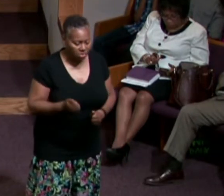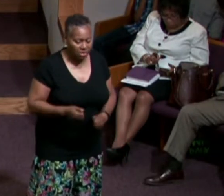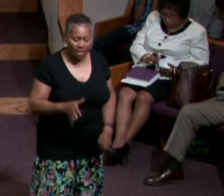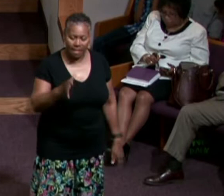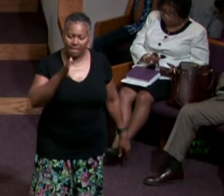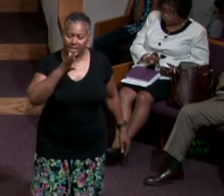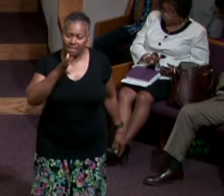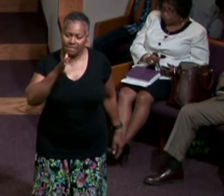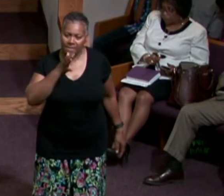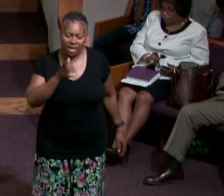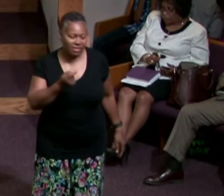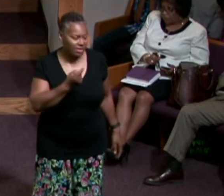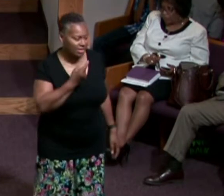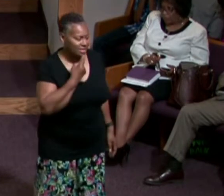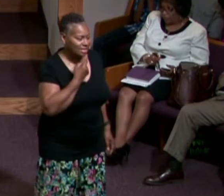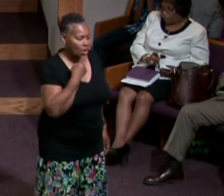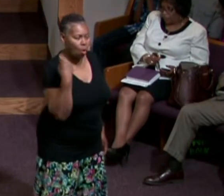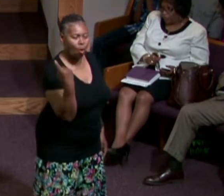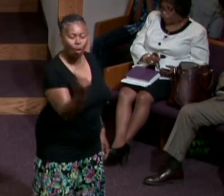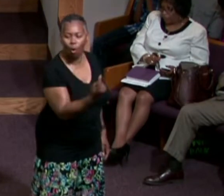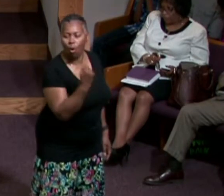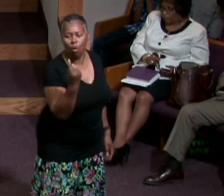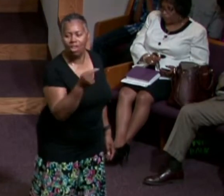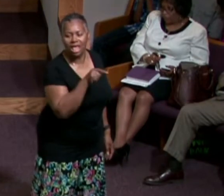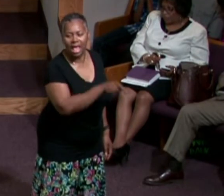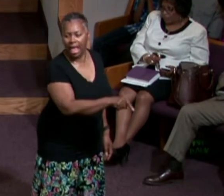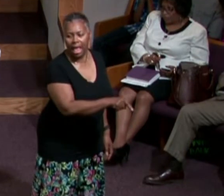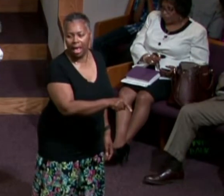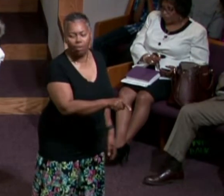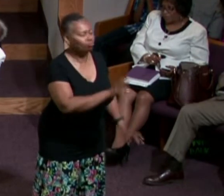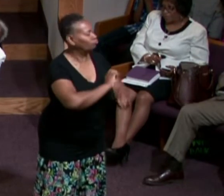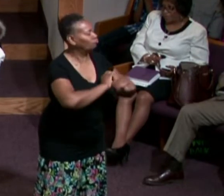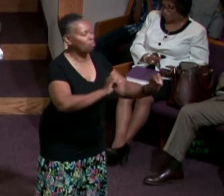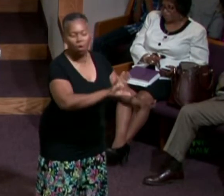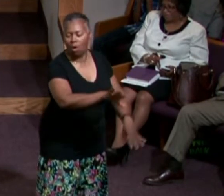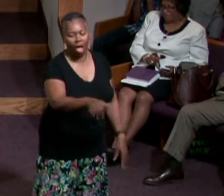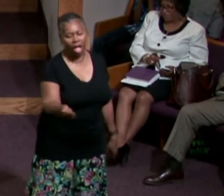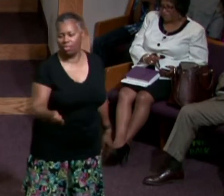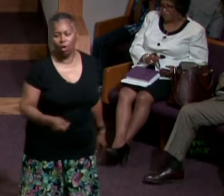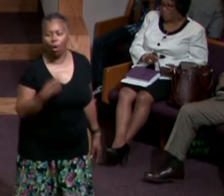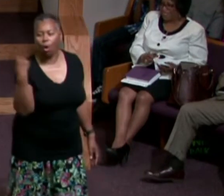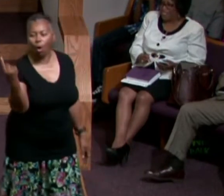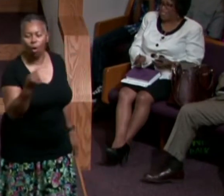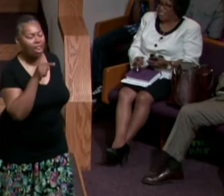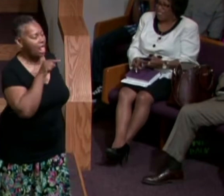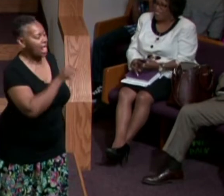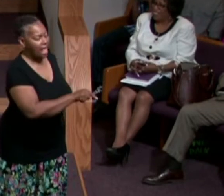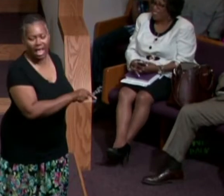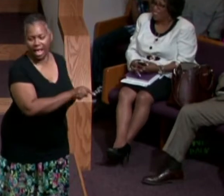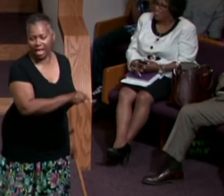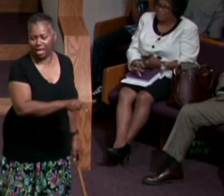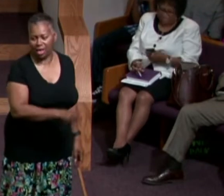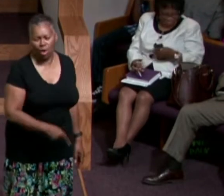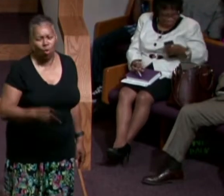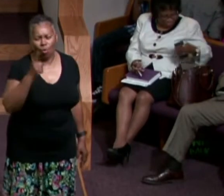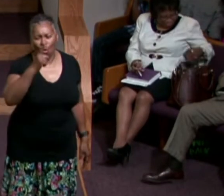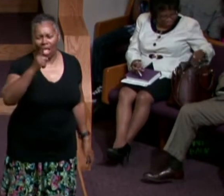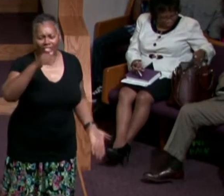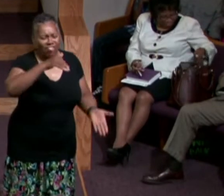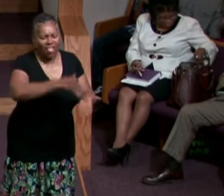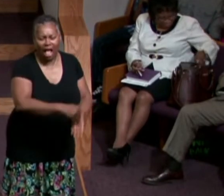that it can only be him. I ain't been with nobody else. I'm